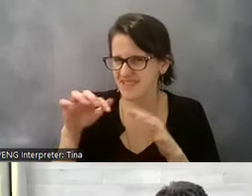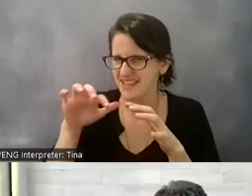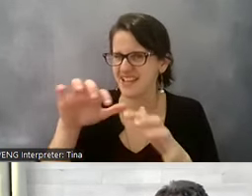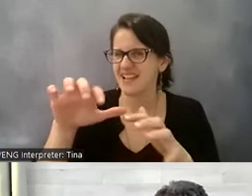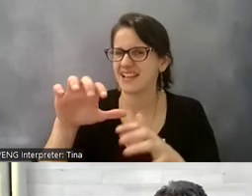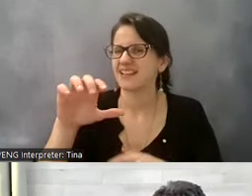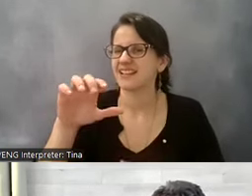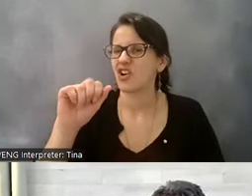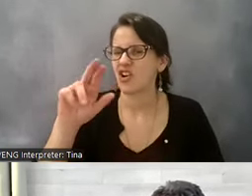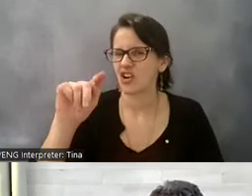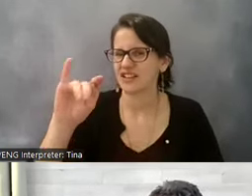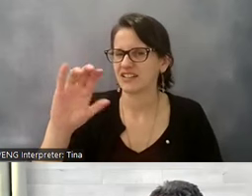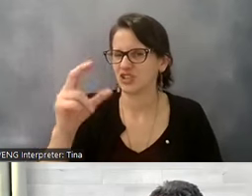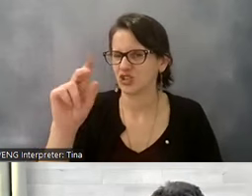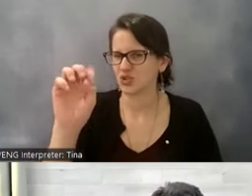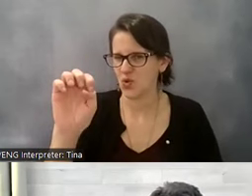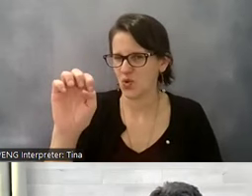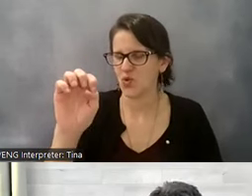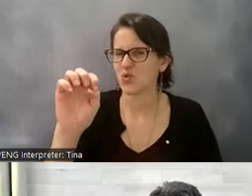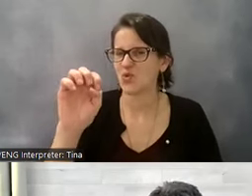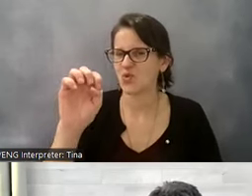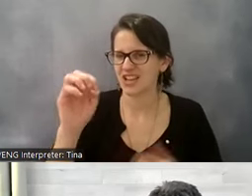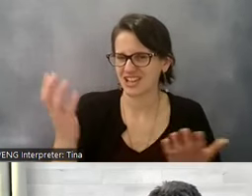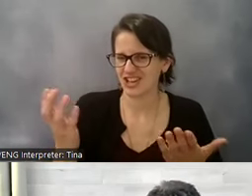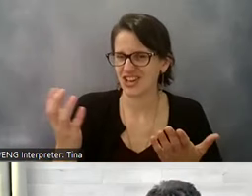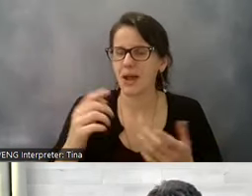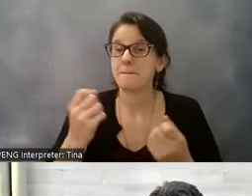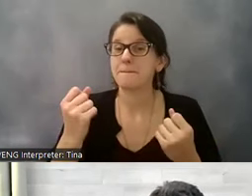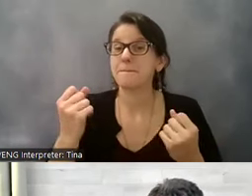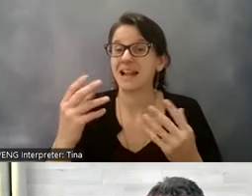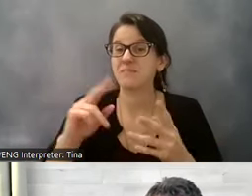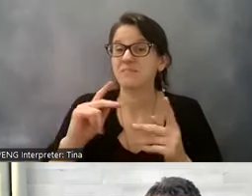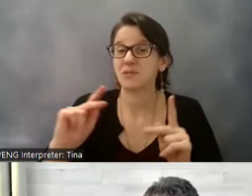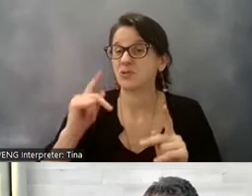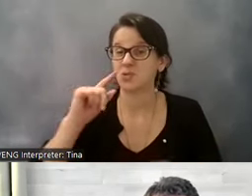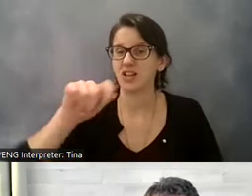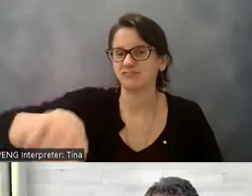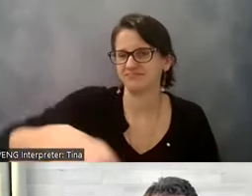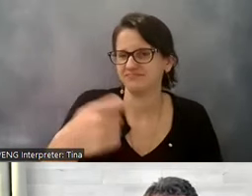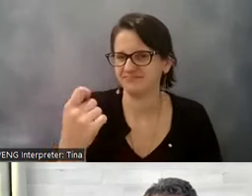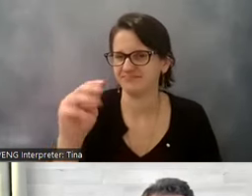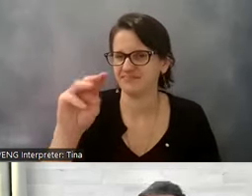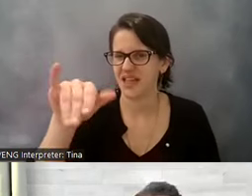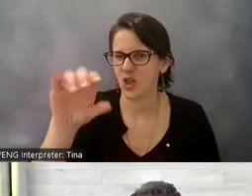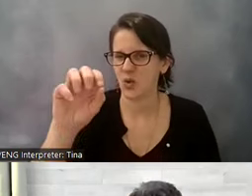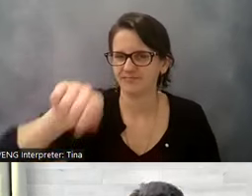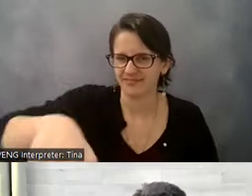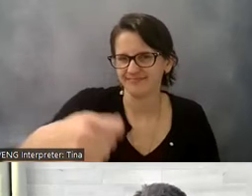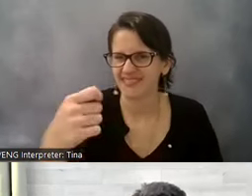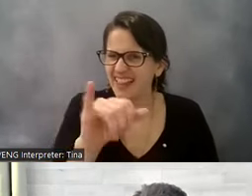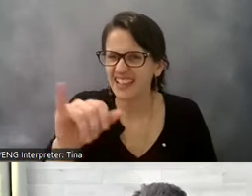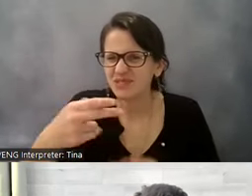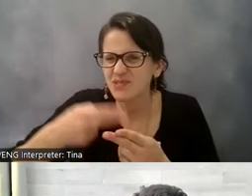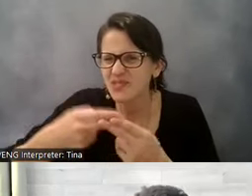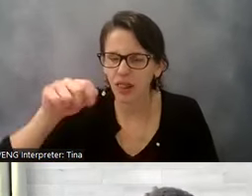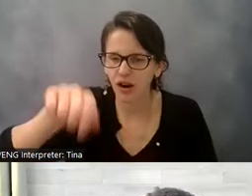much mayonnaise that they're calorically they're mostly getting mayonnaise or some kind of sauce, and the artichoke is almost like a spoon. I see that a